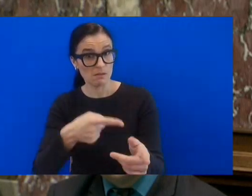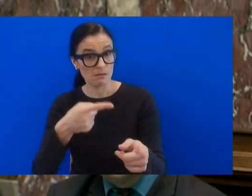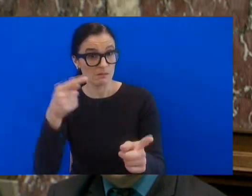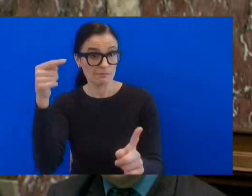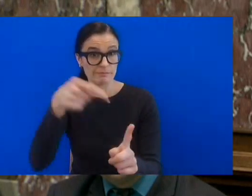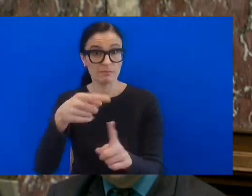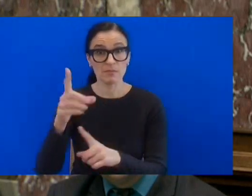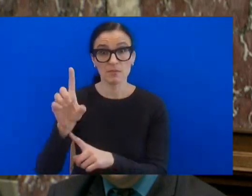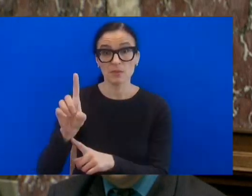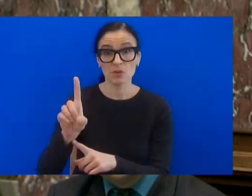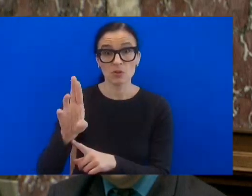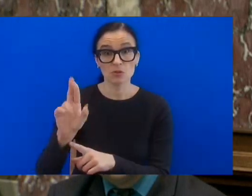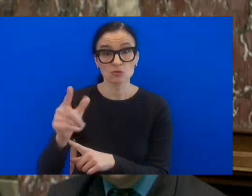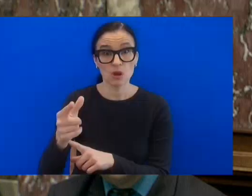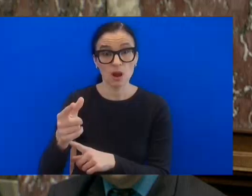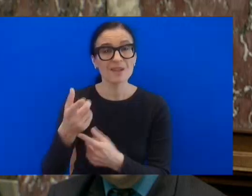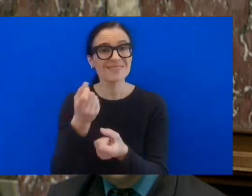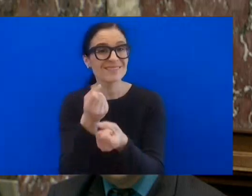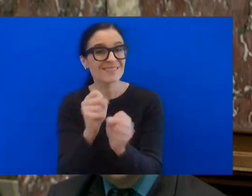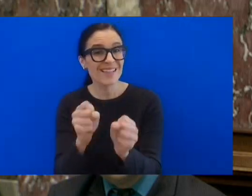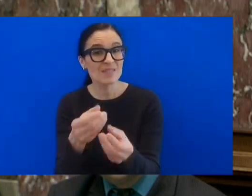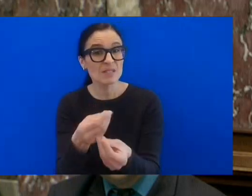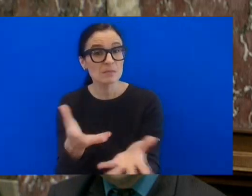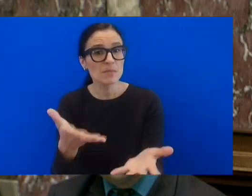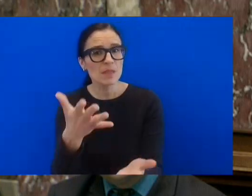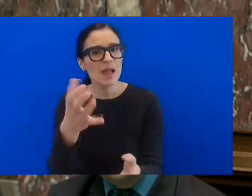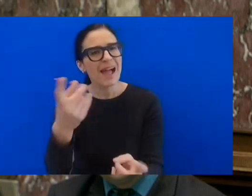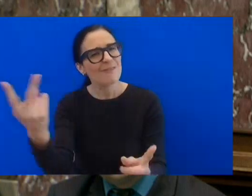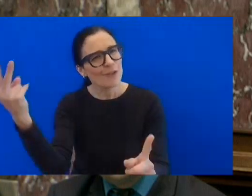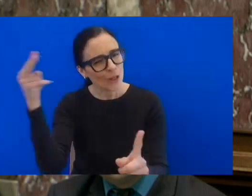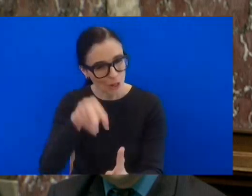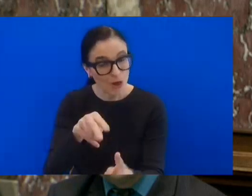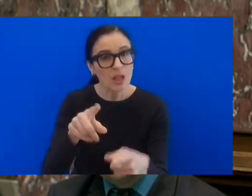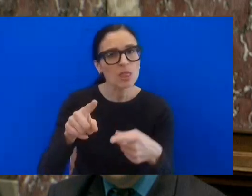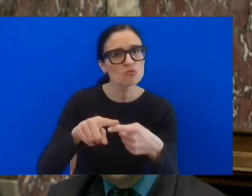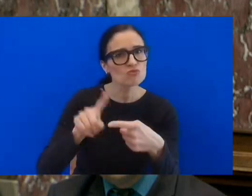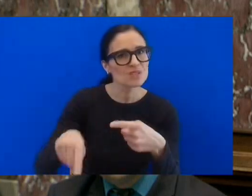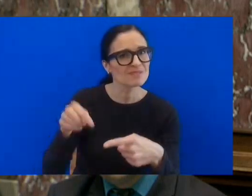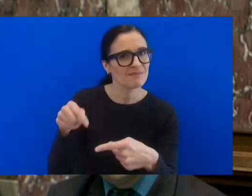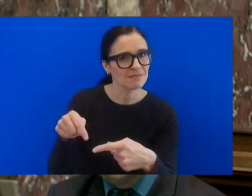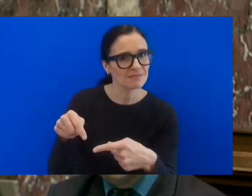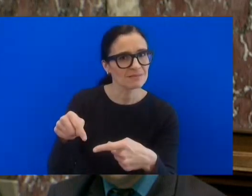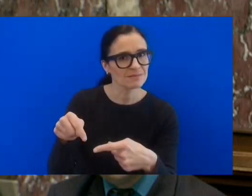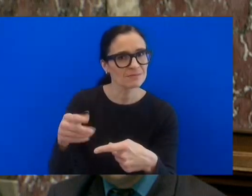about results. We're talking about taking the fight directly to